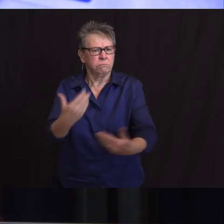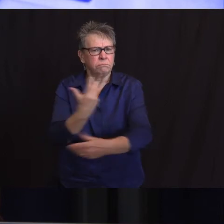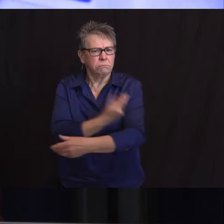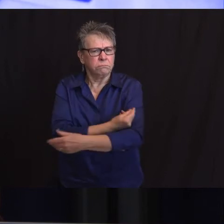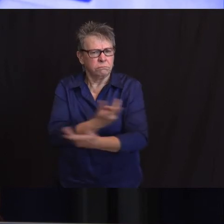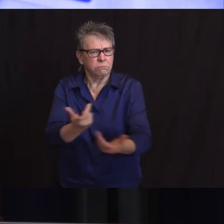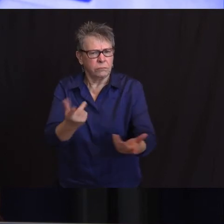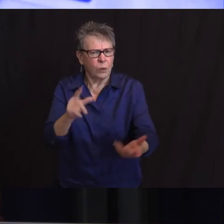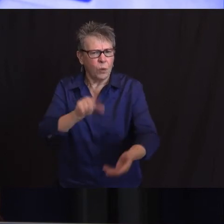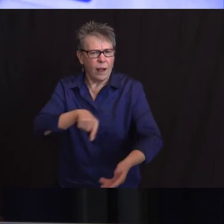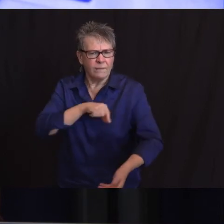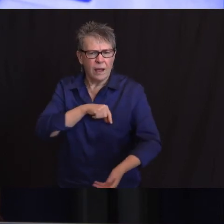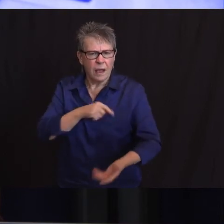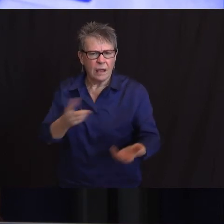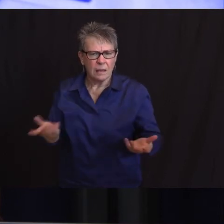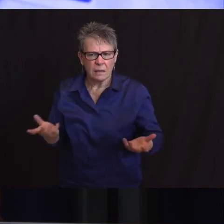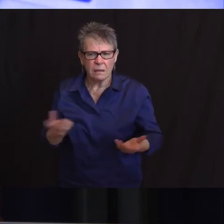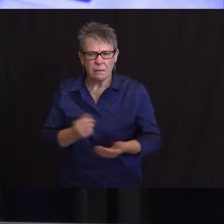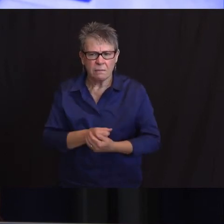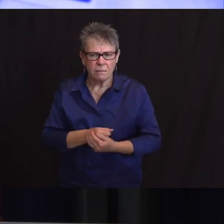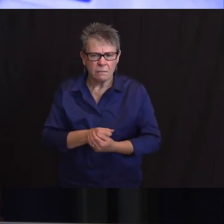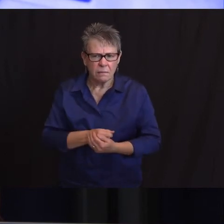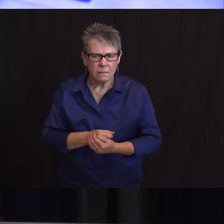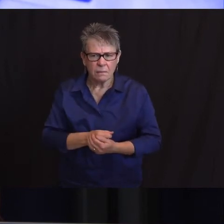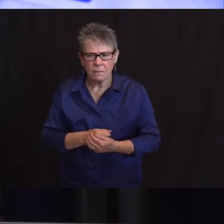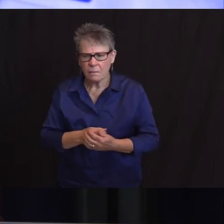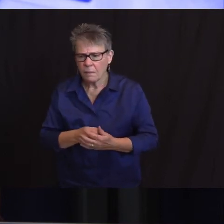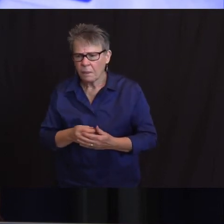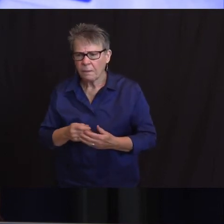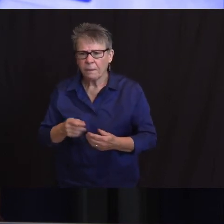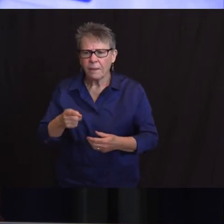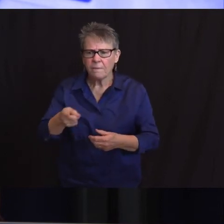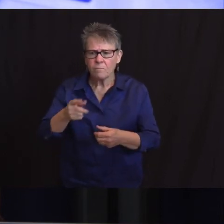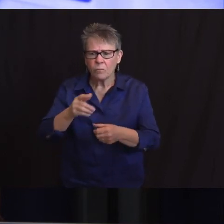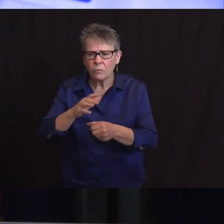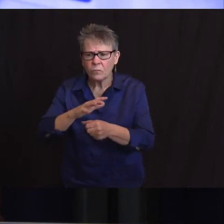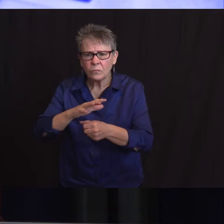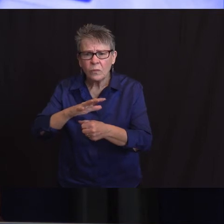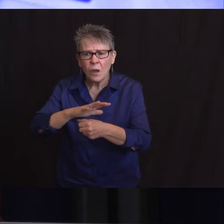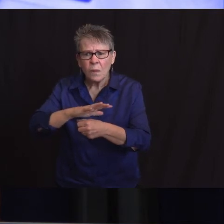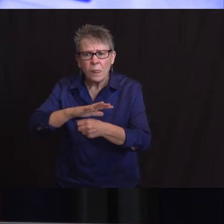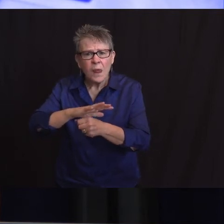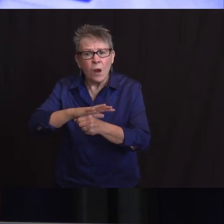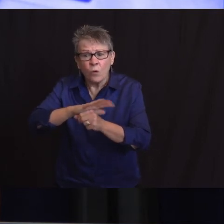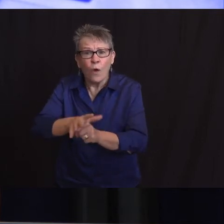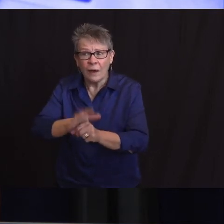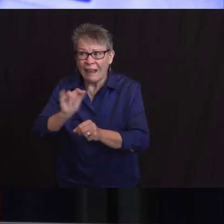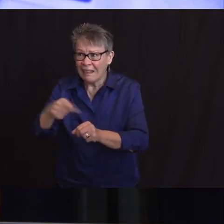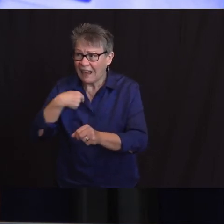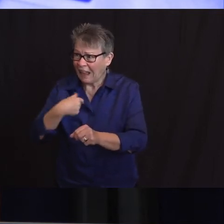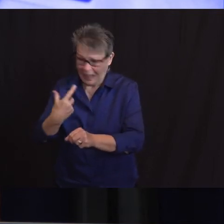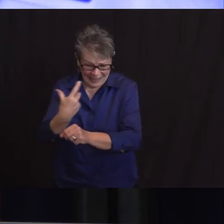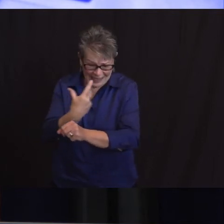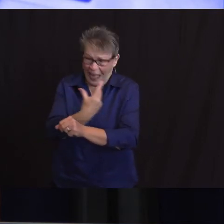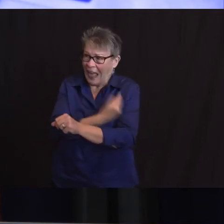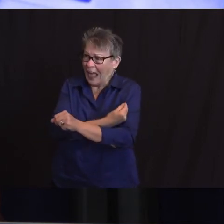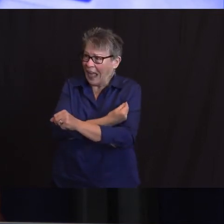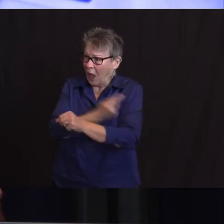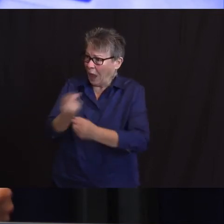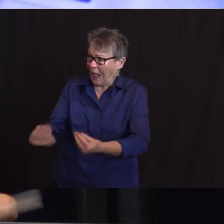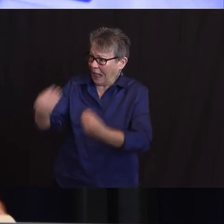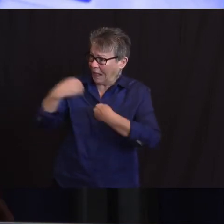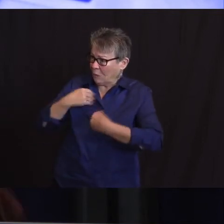we are currently administering cannot infect you at all. The current vaccines do not contain any live